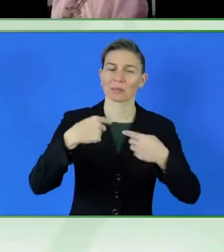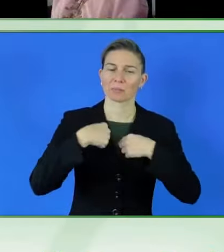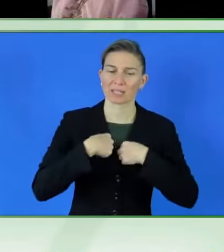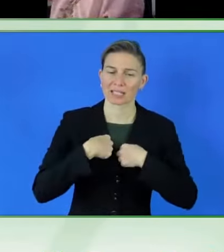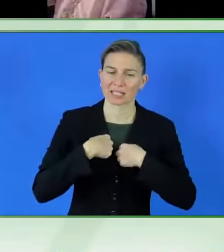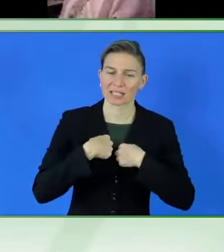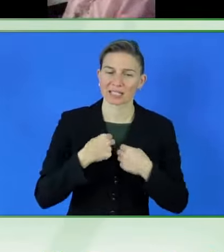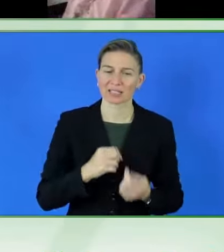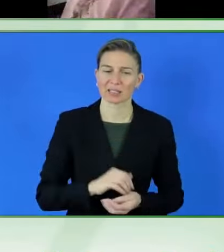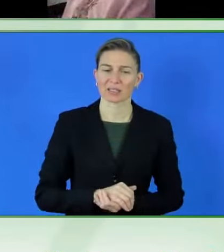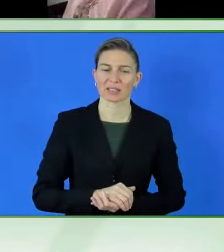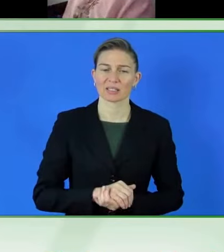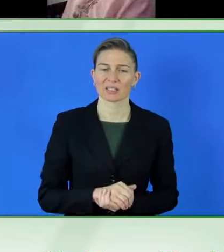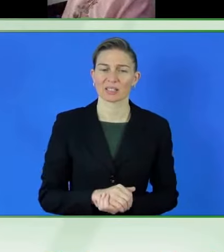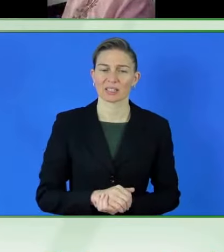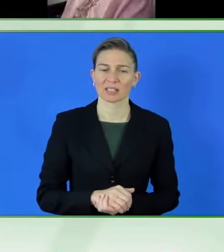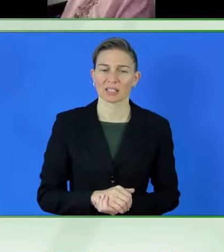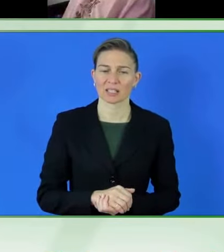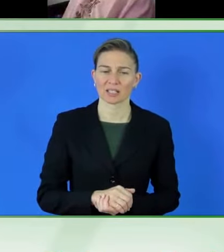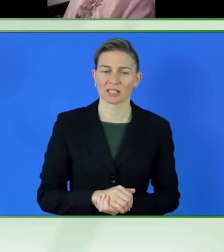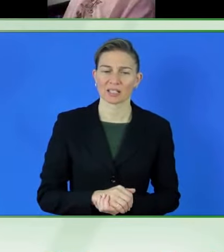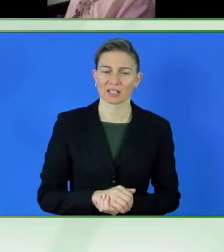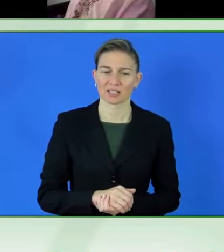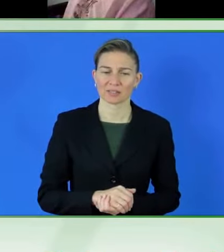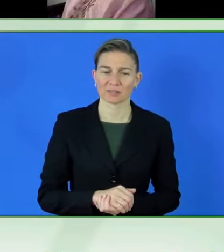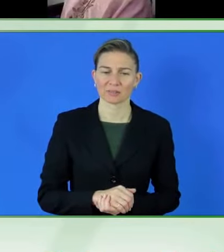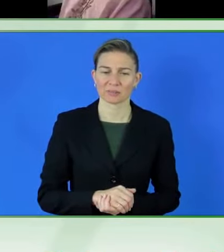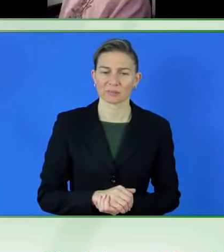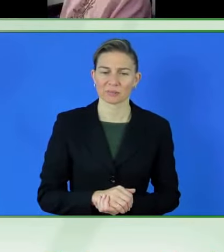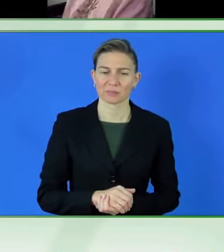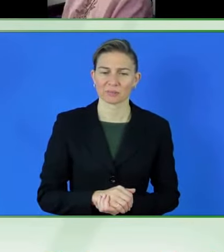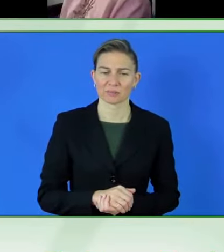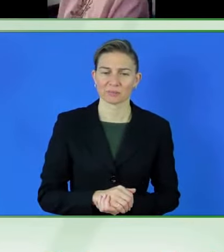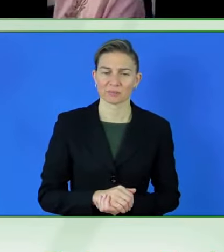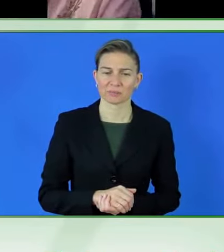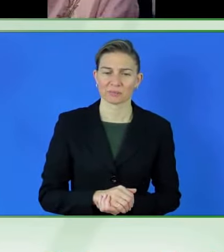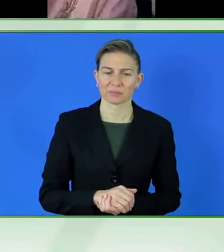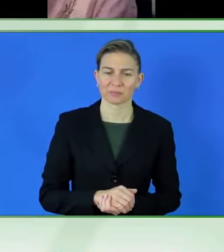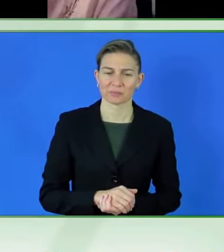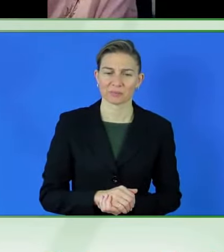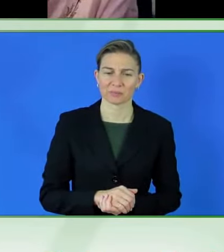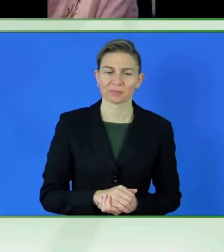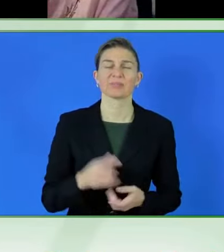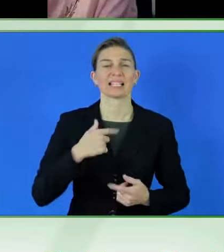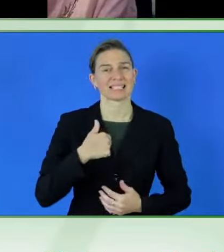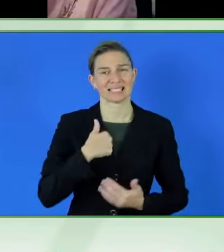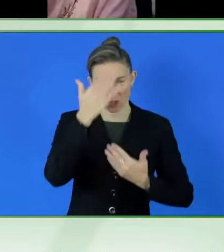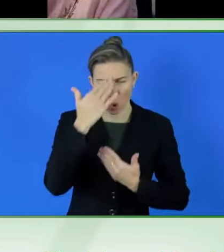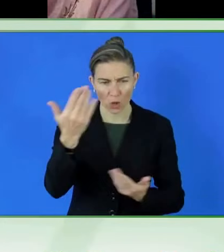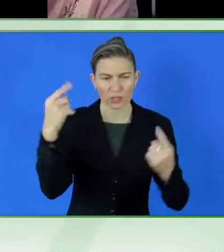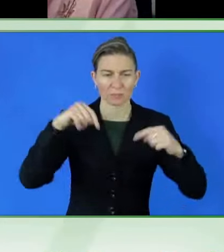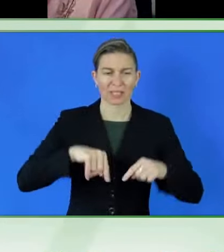It is an honor to present. Next slide, please.